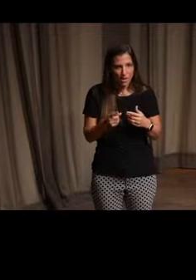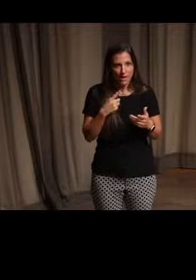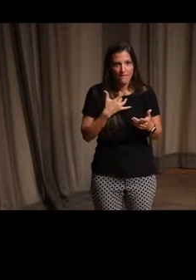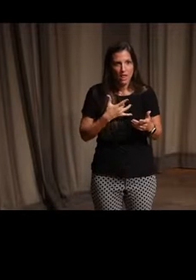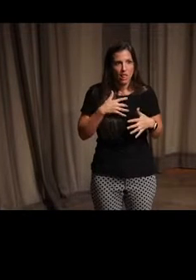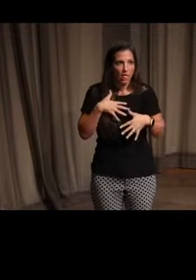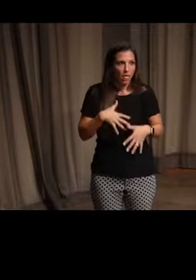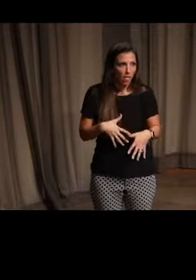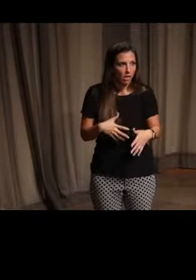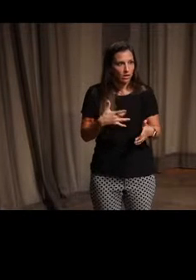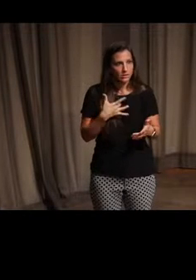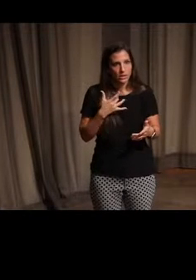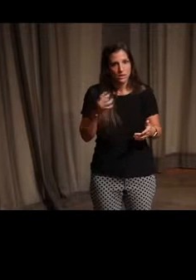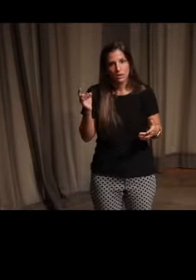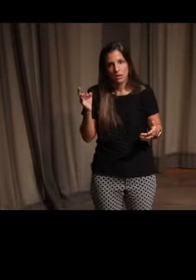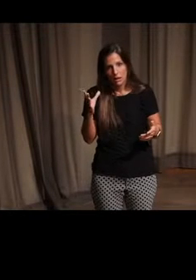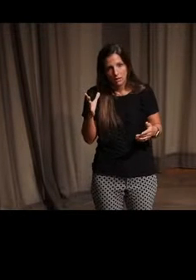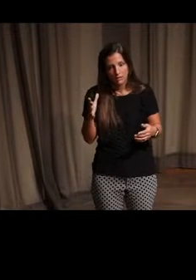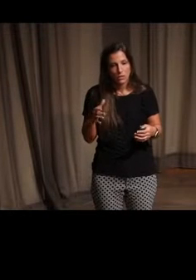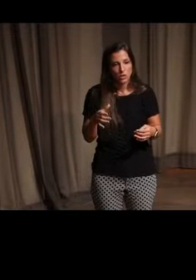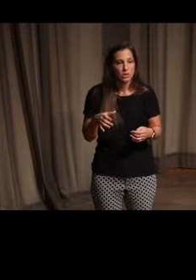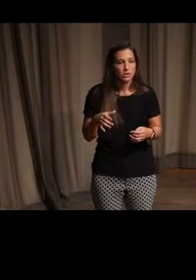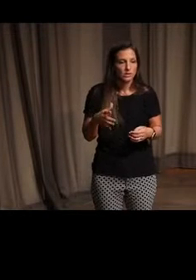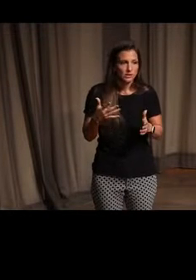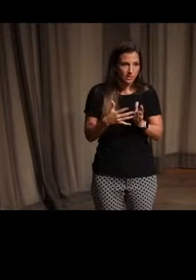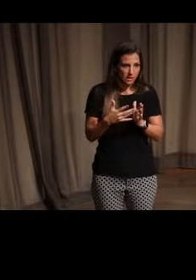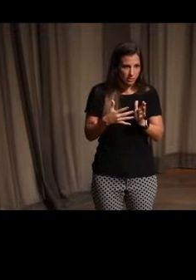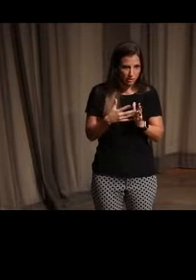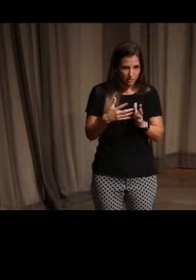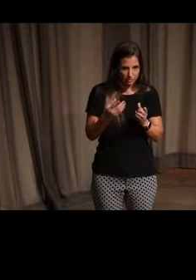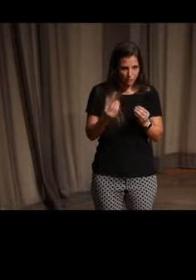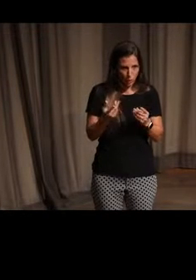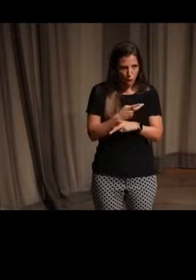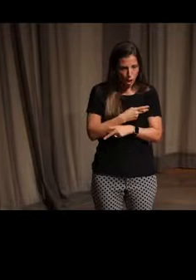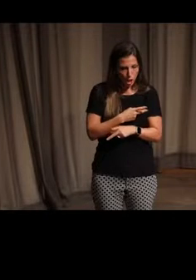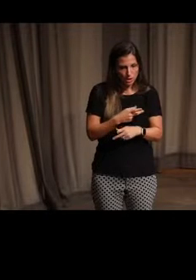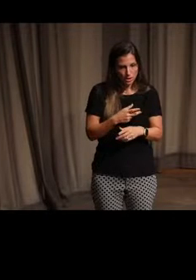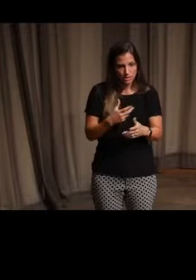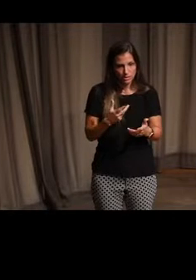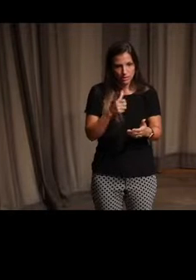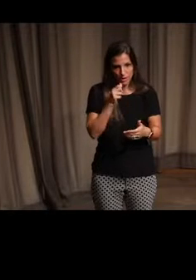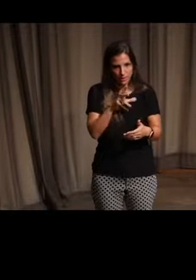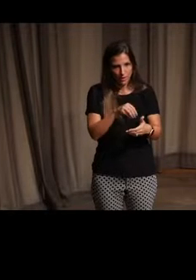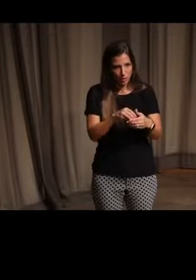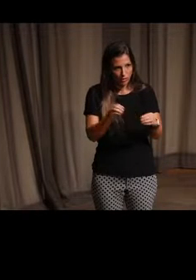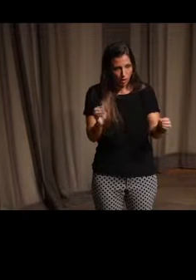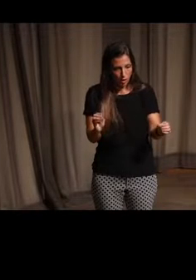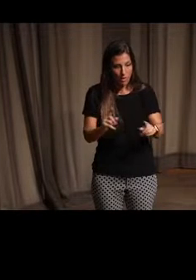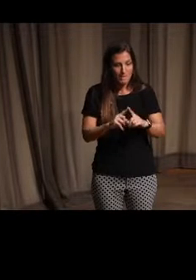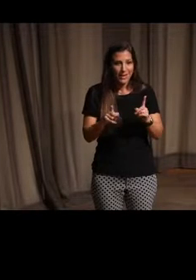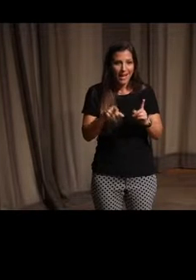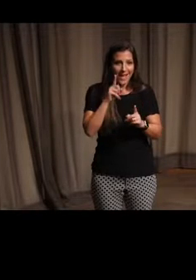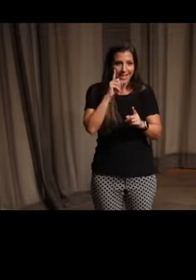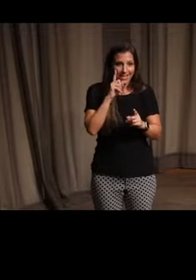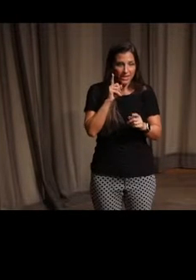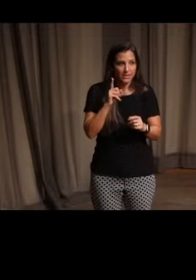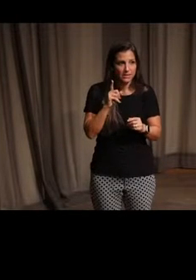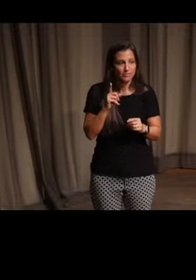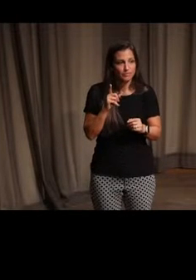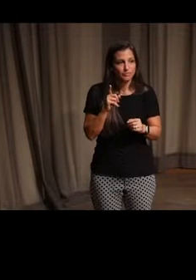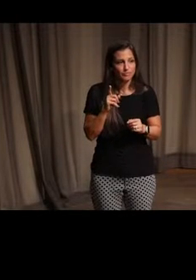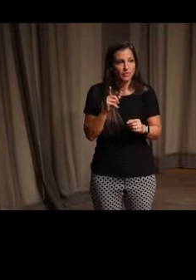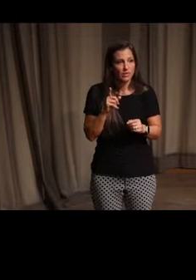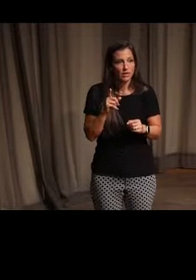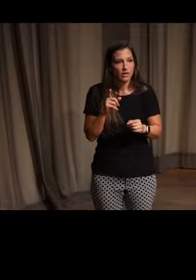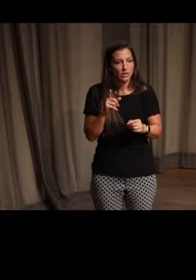incredibly demoralizing and horrific, and sometimes even feels worse than not being involved at all. But I think that you